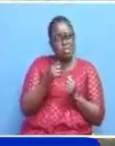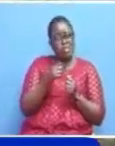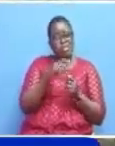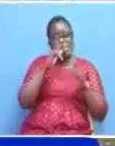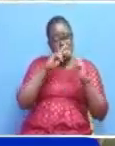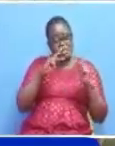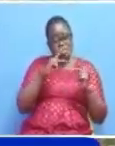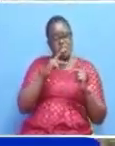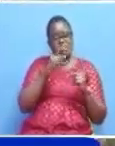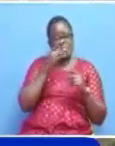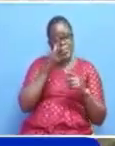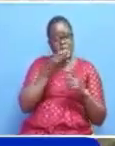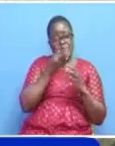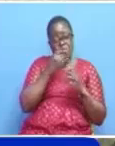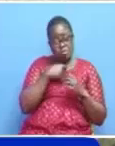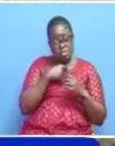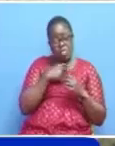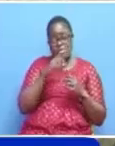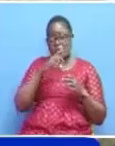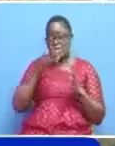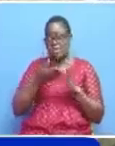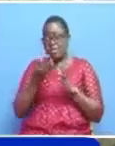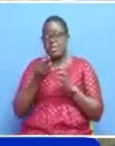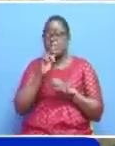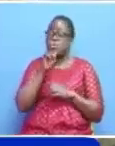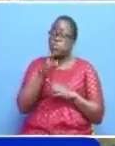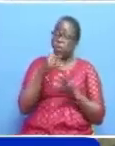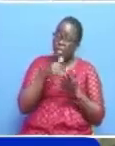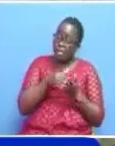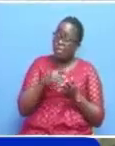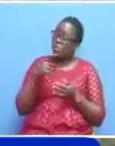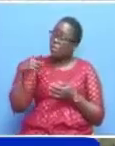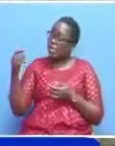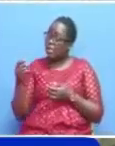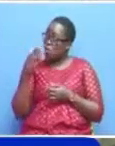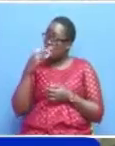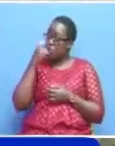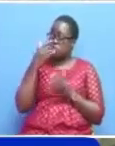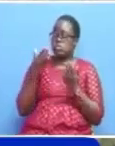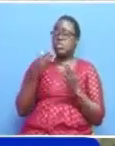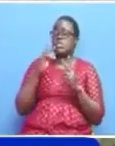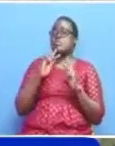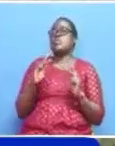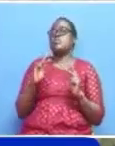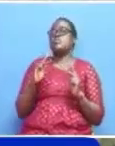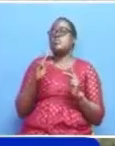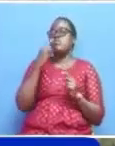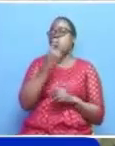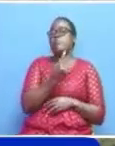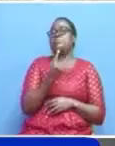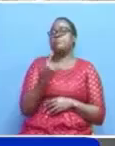ni mimi, nitolewe. Ikiwa ni wewe, nitolewe. Because we want peace for